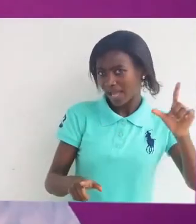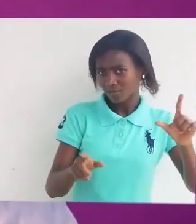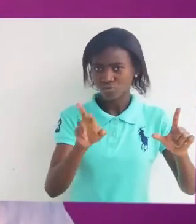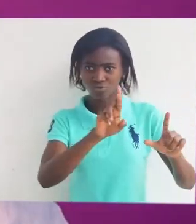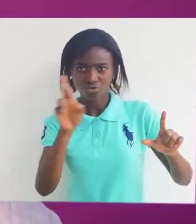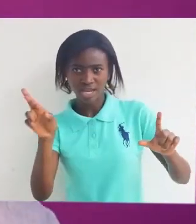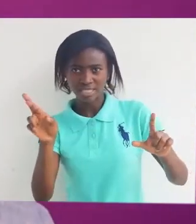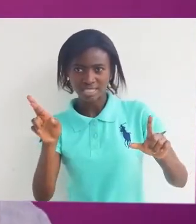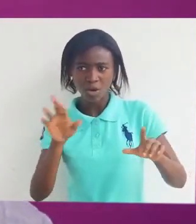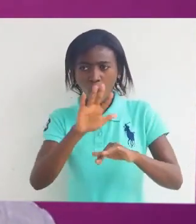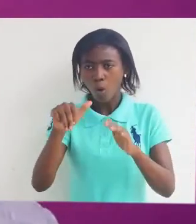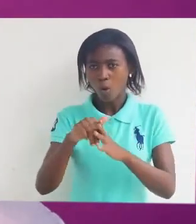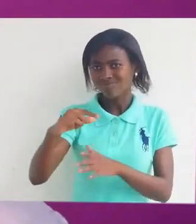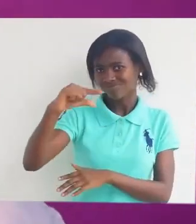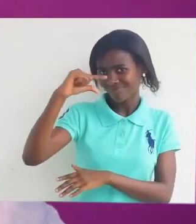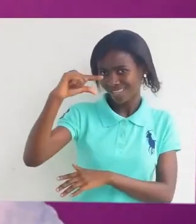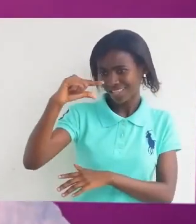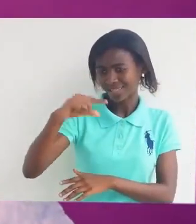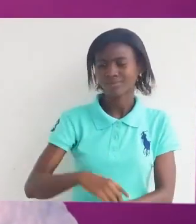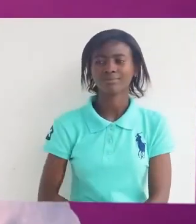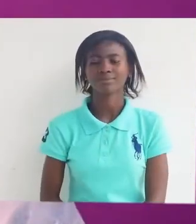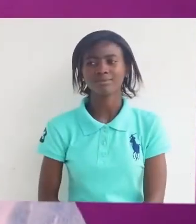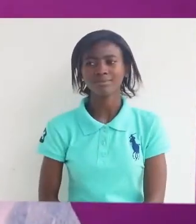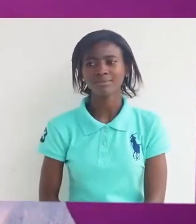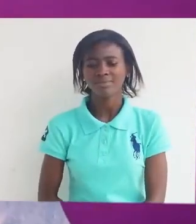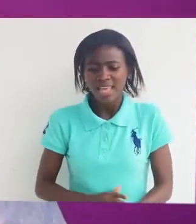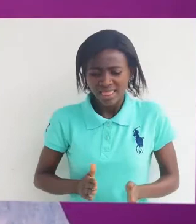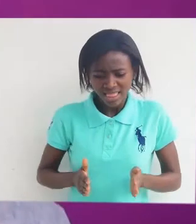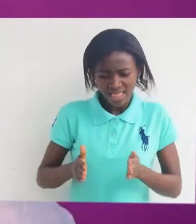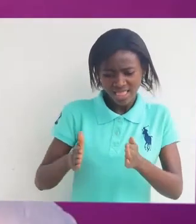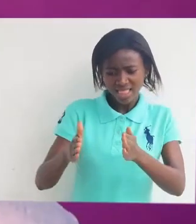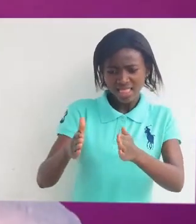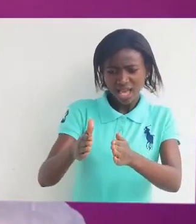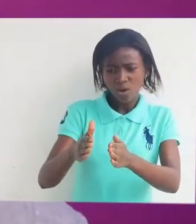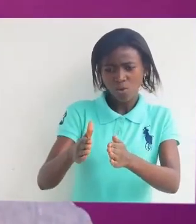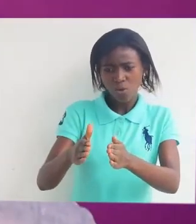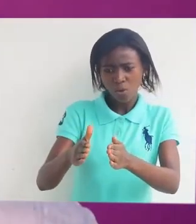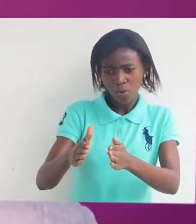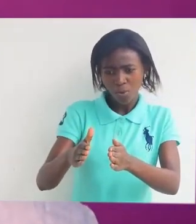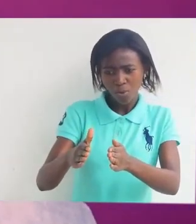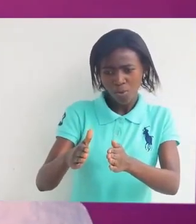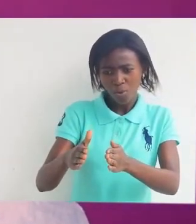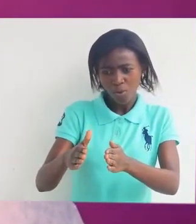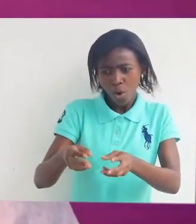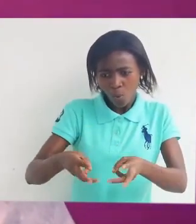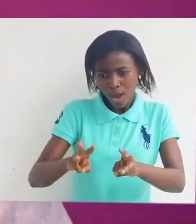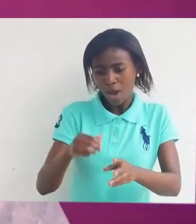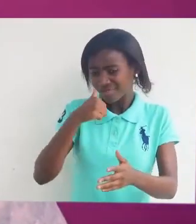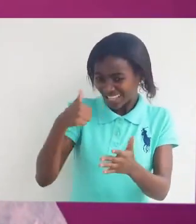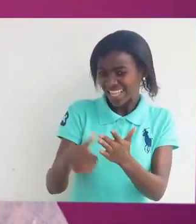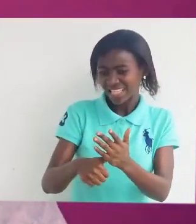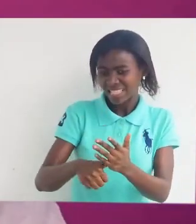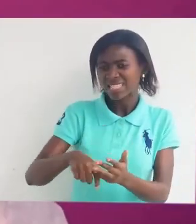right are usually thick. The narrow part of the letters should be